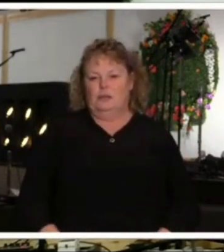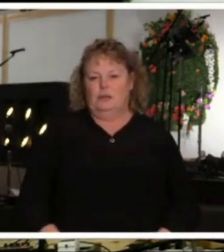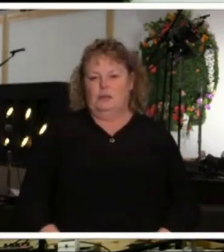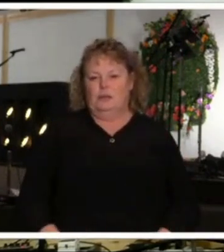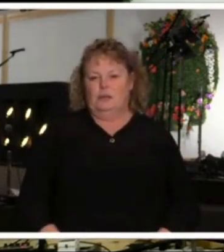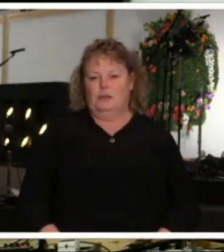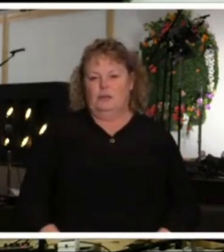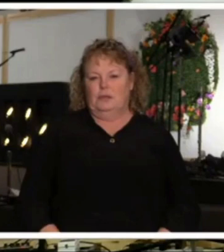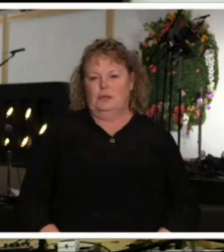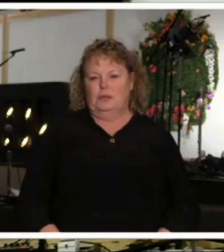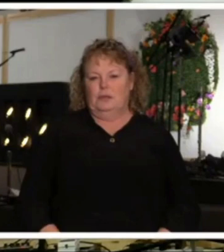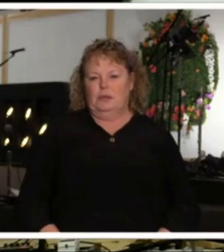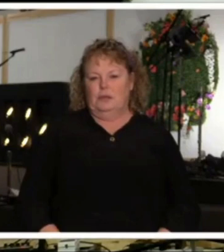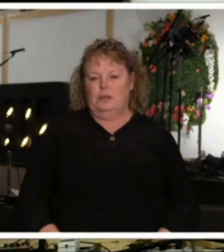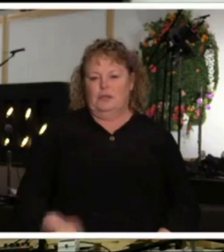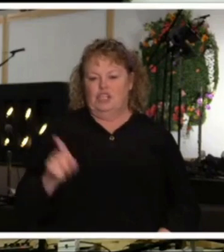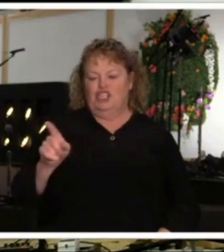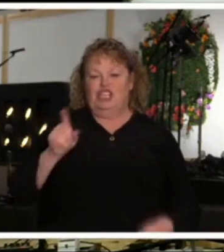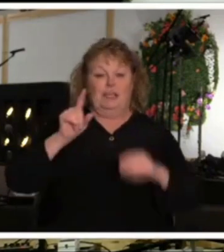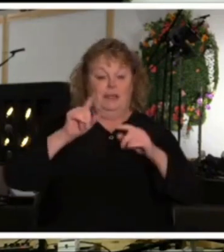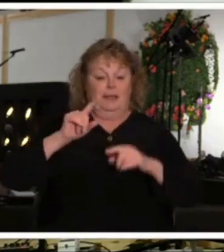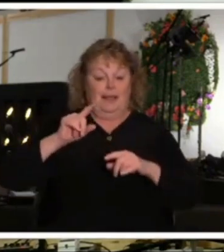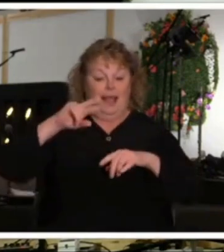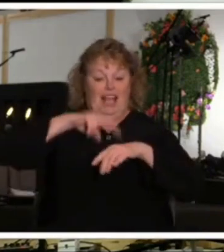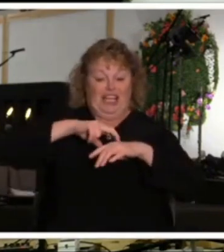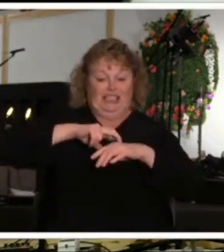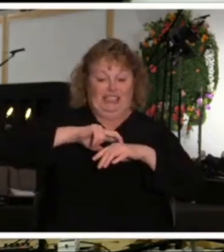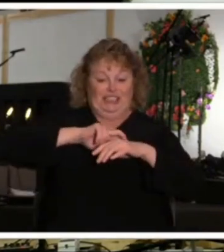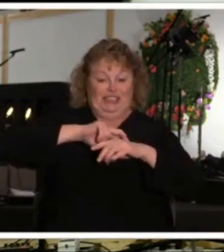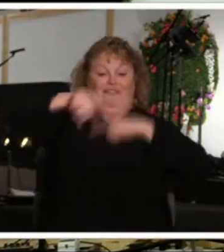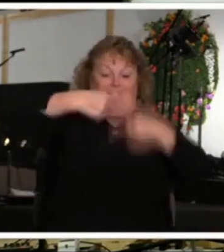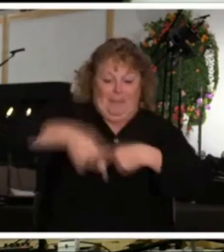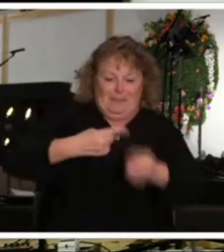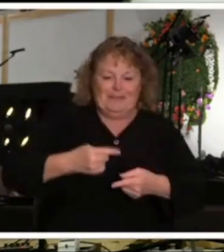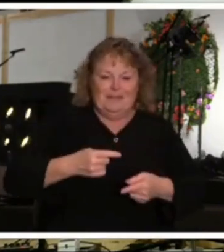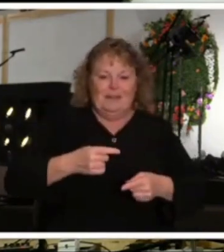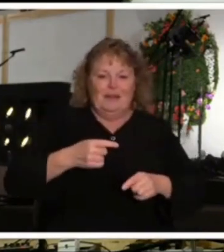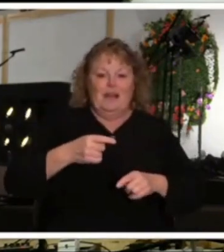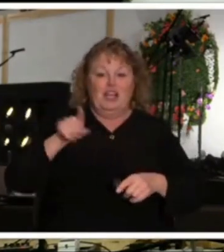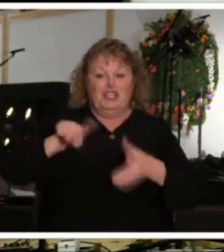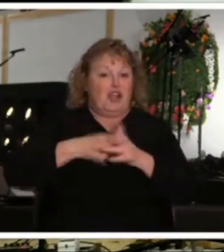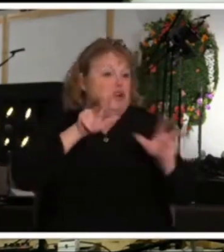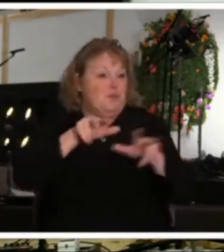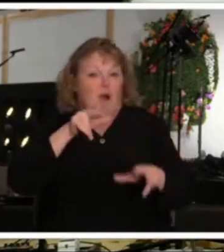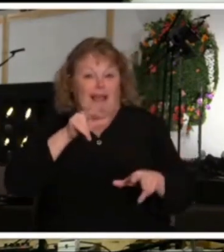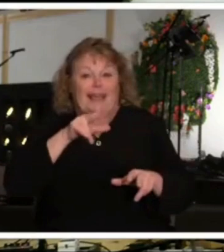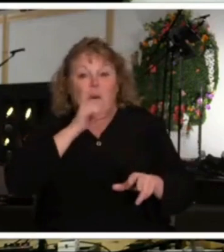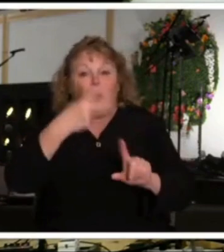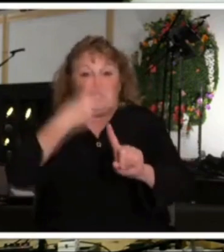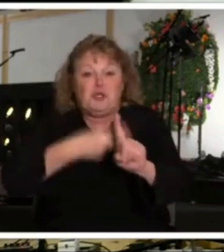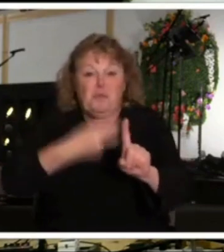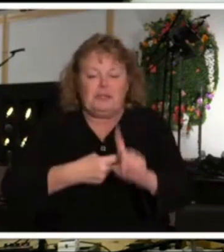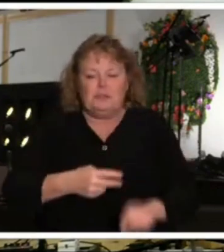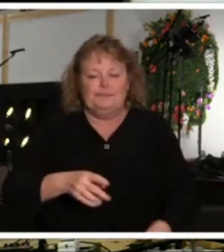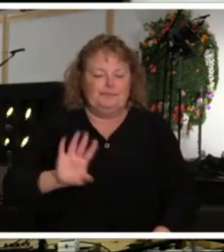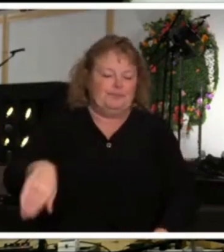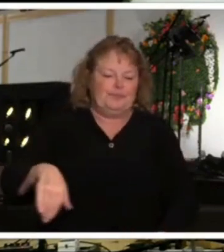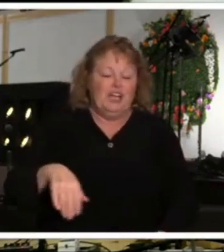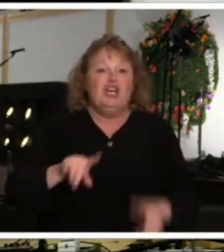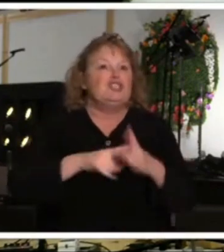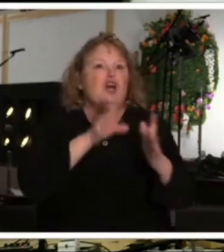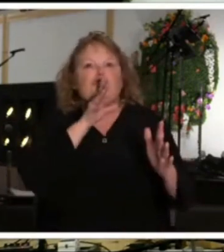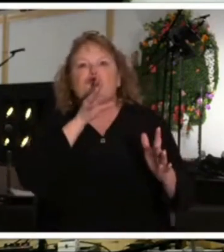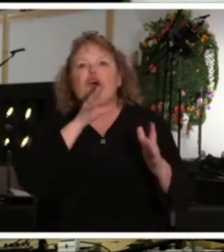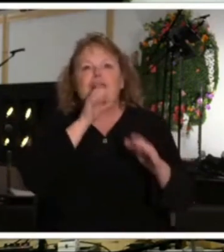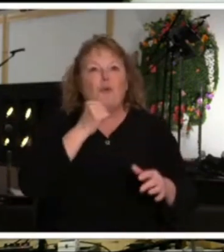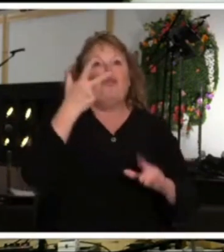She posed and doing flips. She's like, she was walking at 2 months and we like, oh, forget it. Oh, she's talking